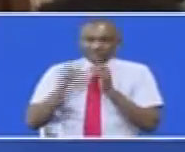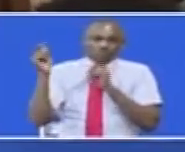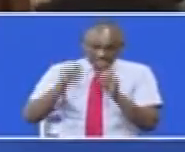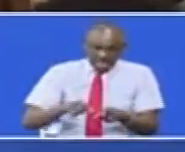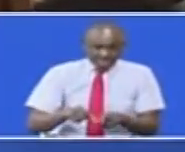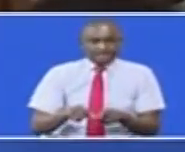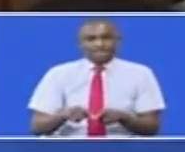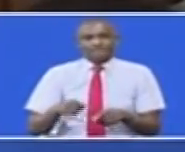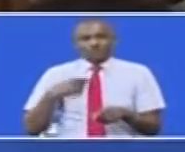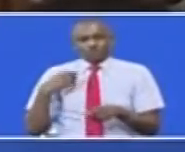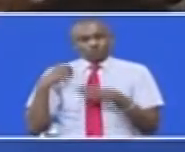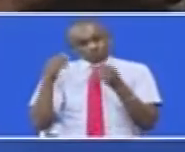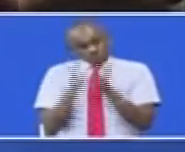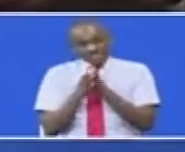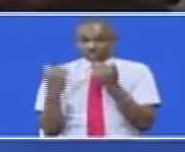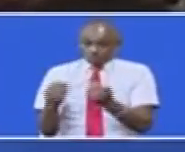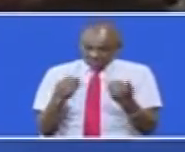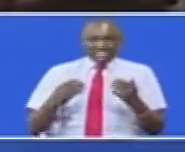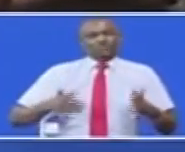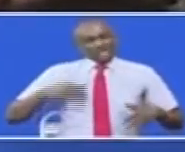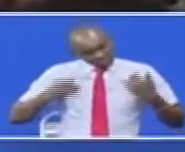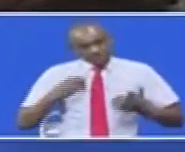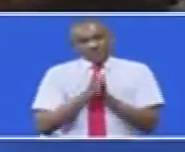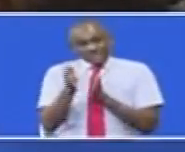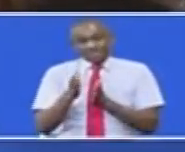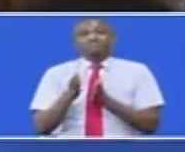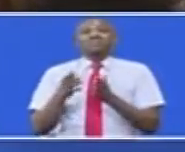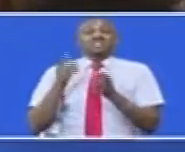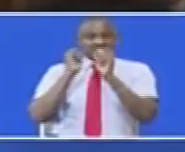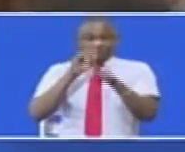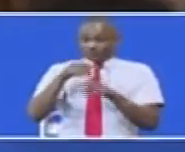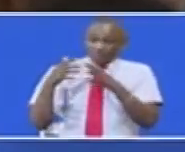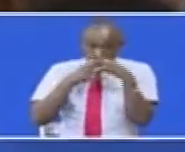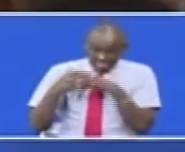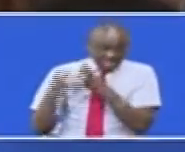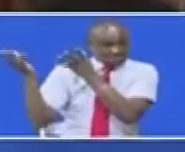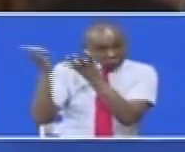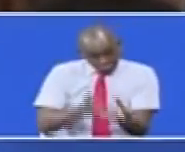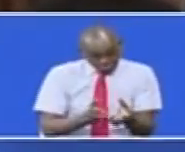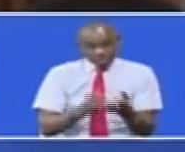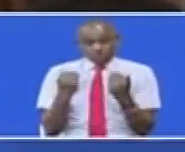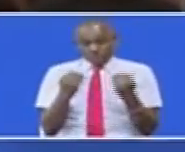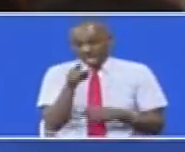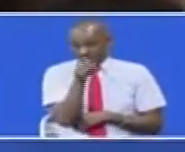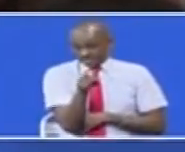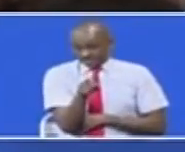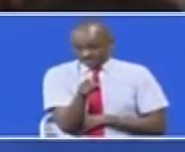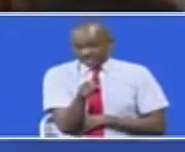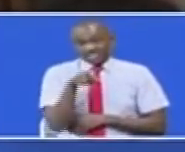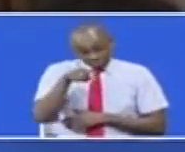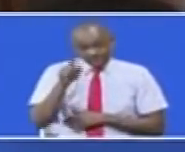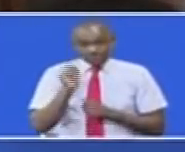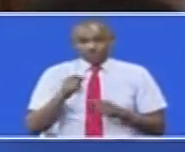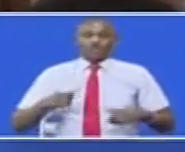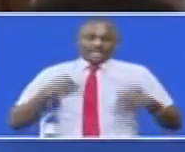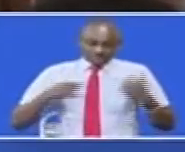runners, greet the little children, cheer them up. And we brought gifts from America. We brought gifts to the children, so they'll be a little bit